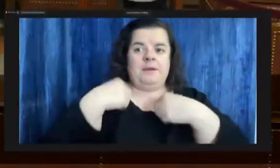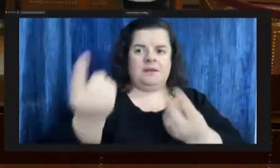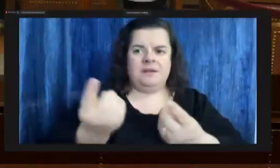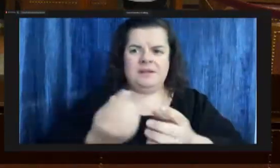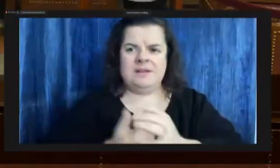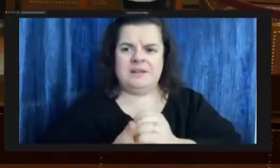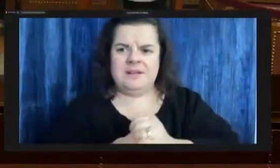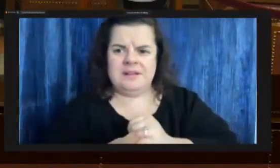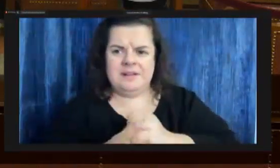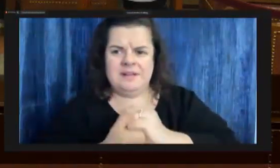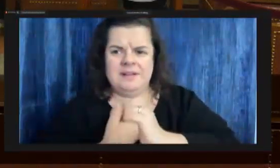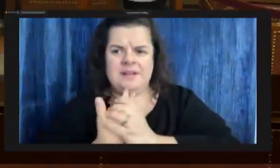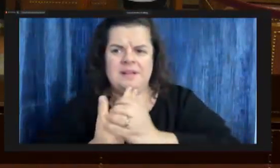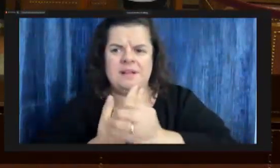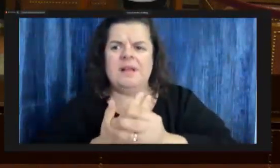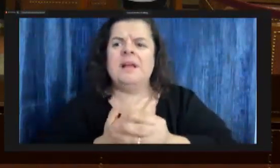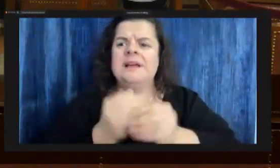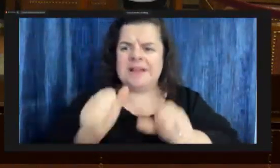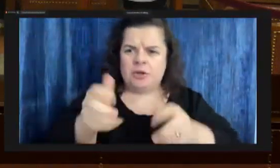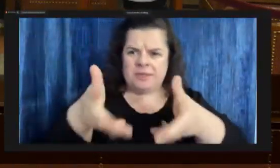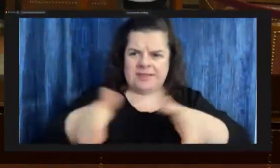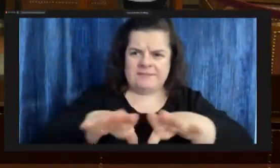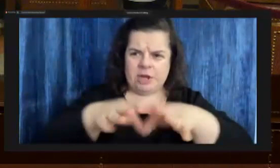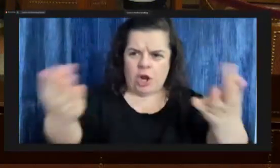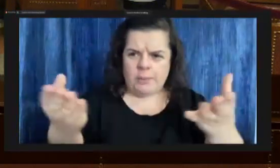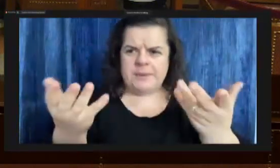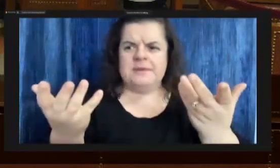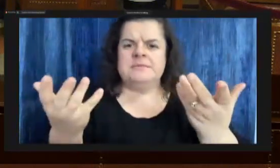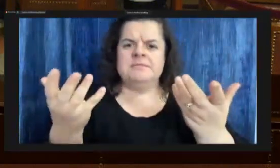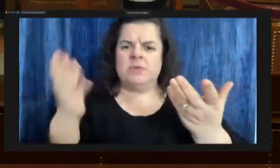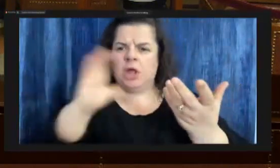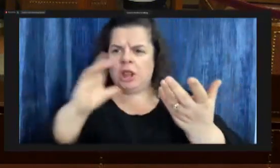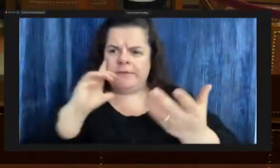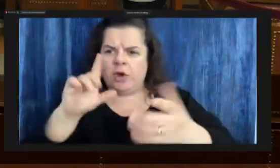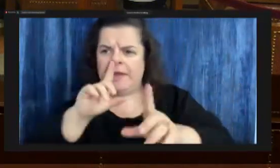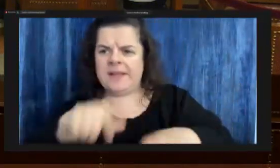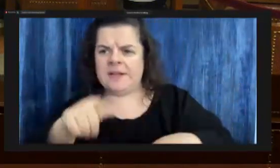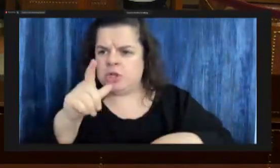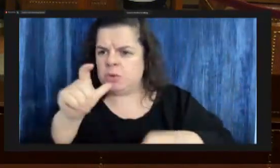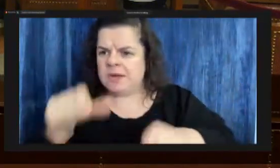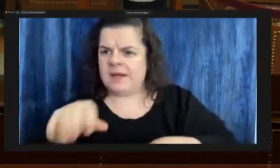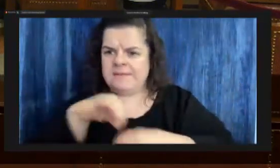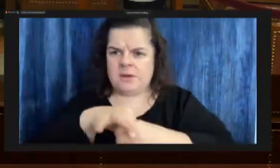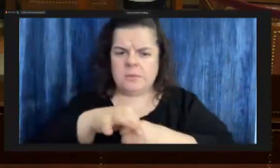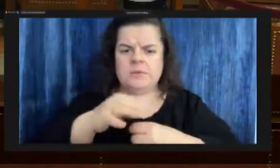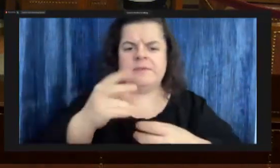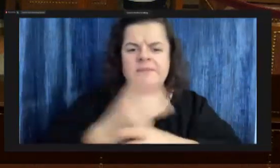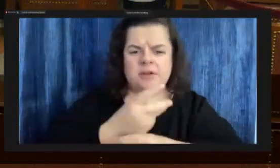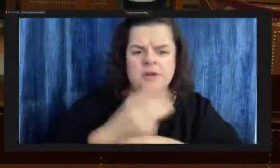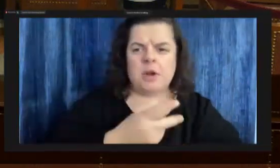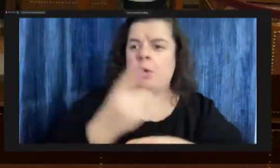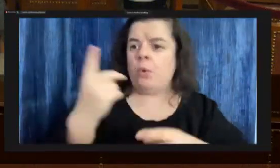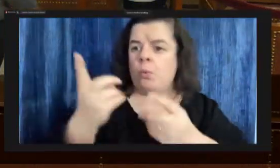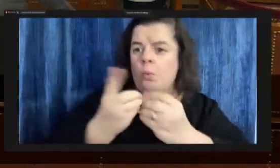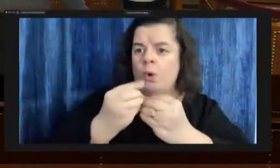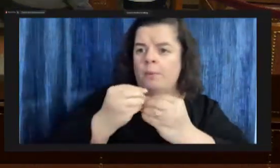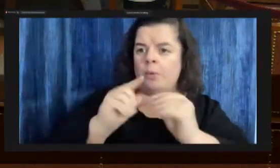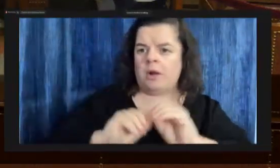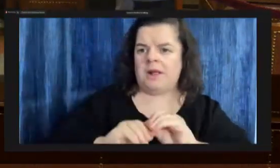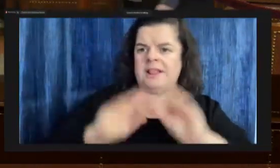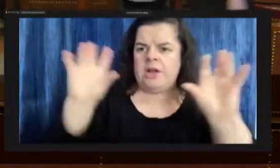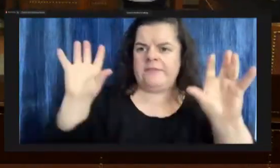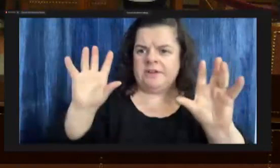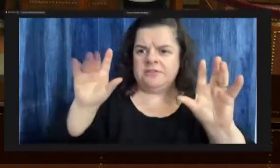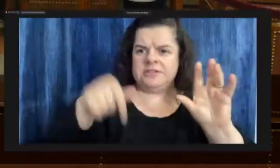table. Yeah, we're going to Why don't you leave table, it open? Right? And, let's get and, that answer at least as to who can vote can on I just, it. Who can, yeah, just thank give you. One more point of clarification. This